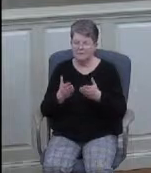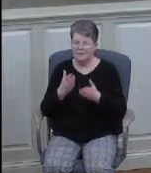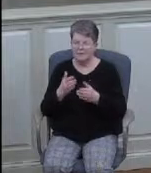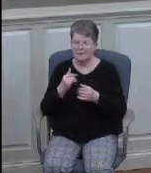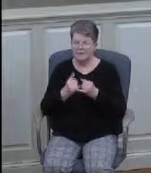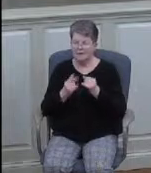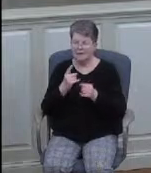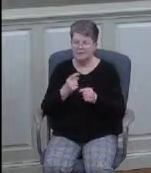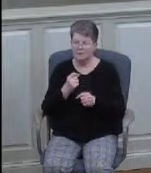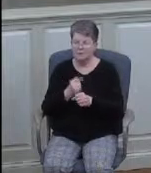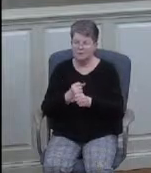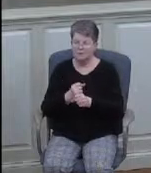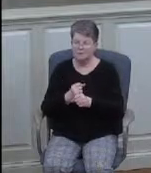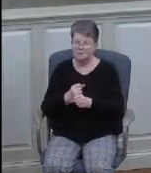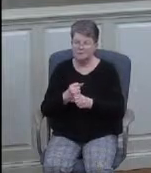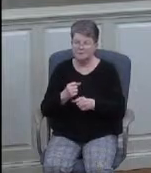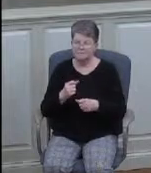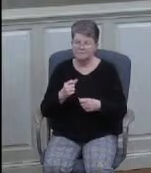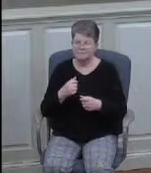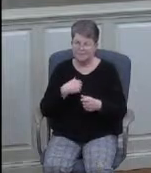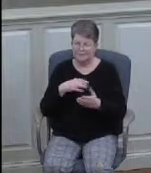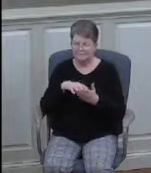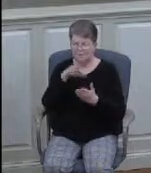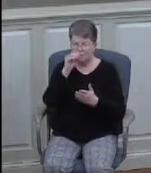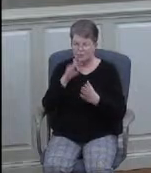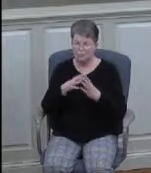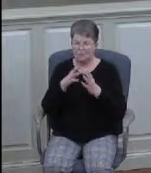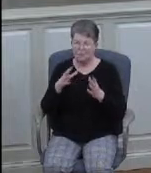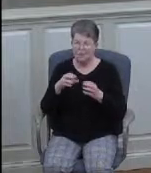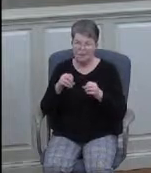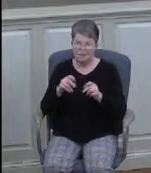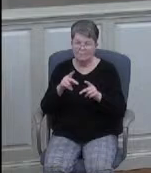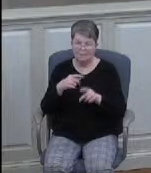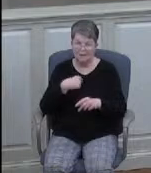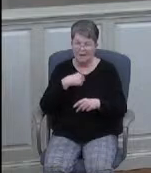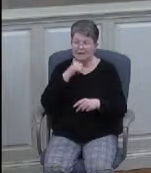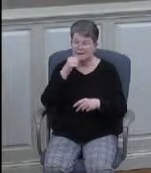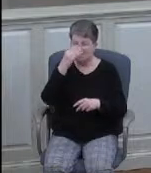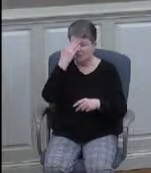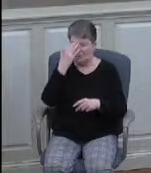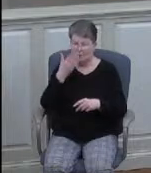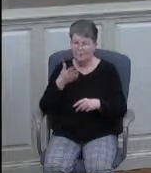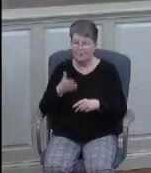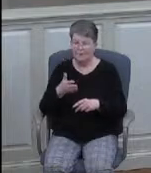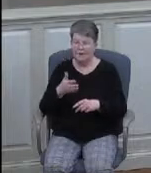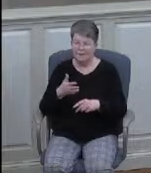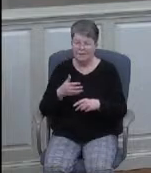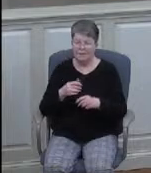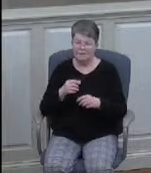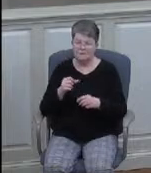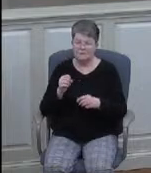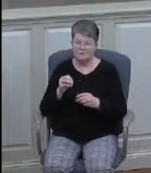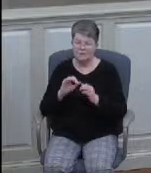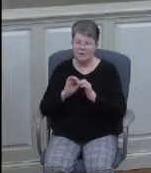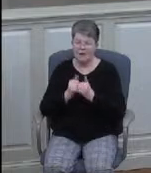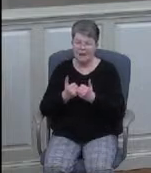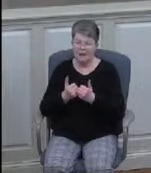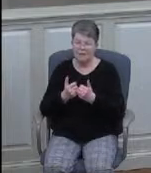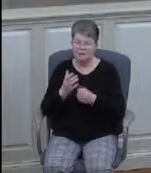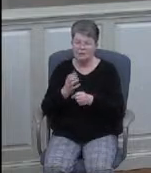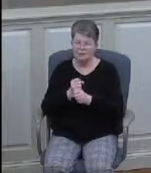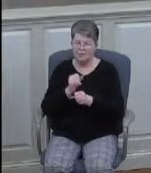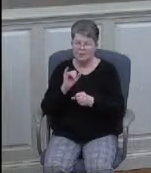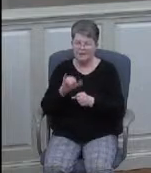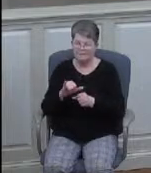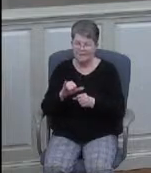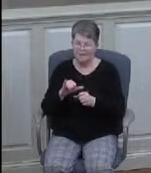last year as your HR director, I've learned a lot of opportunities that I didn't even know existed mm-hmm. within the municipality. Mm-hmm. So how do you get that